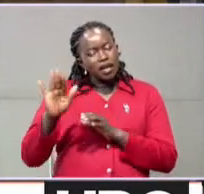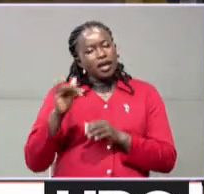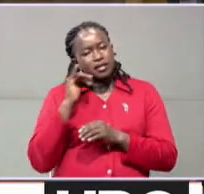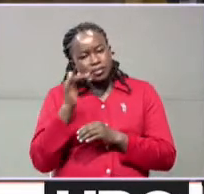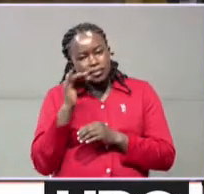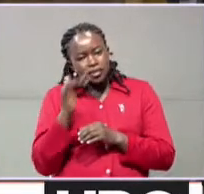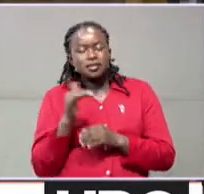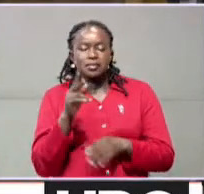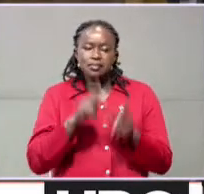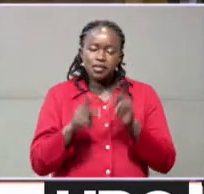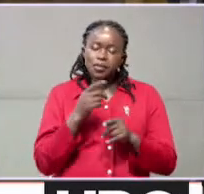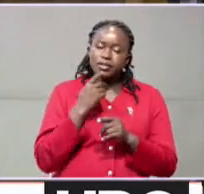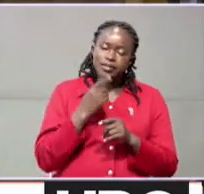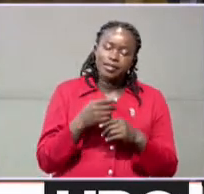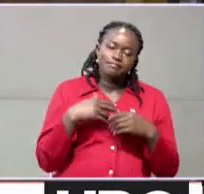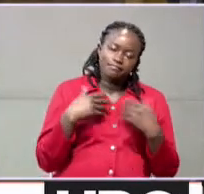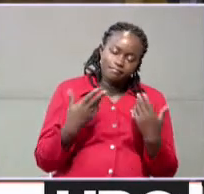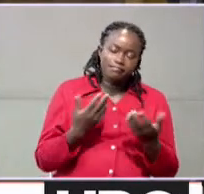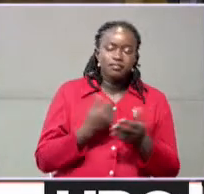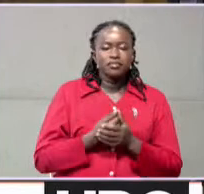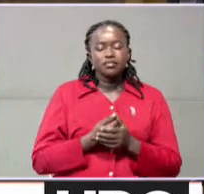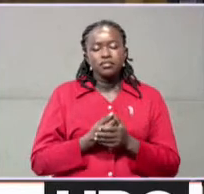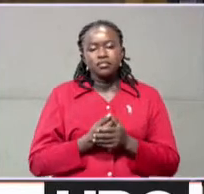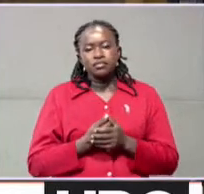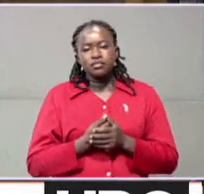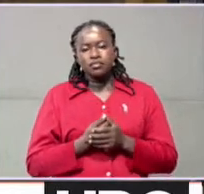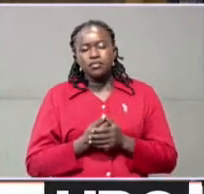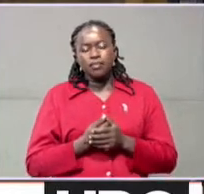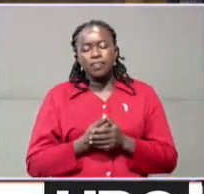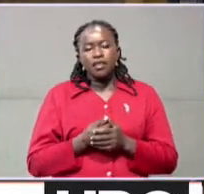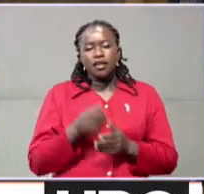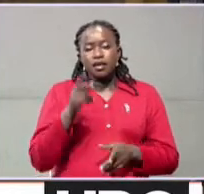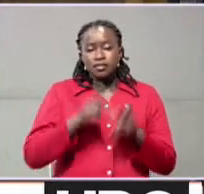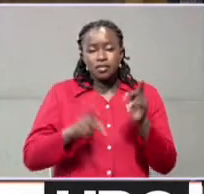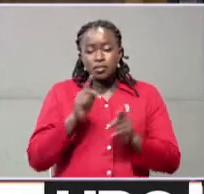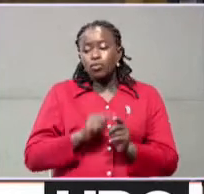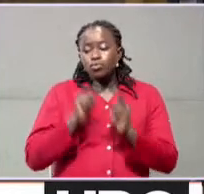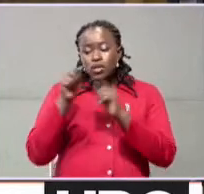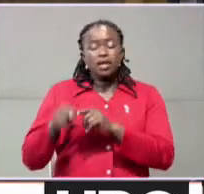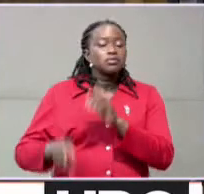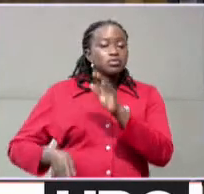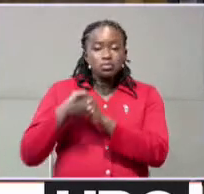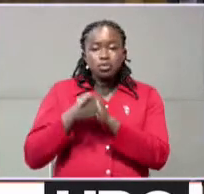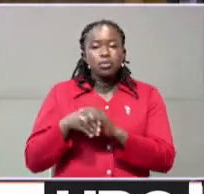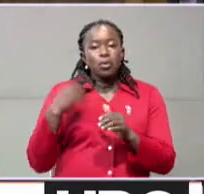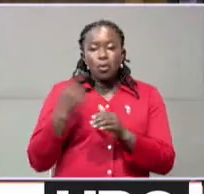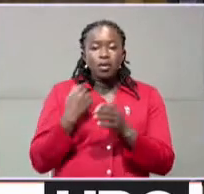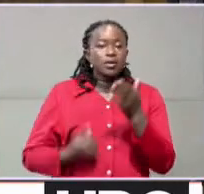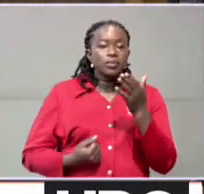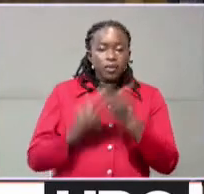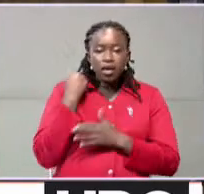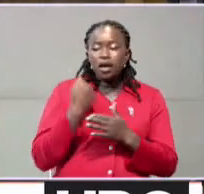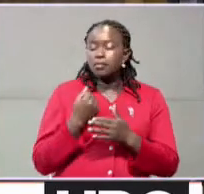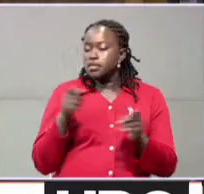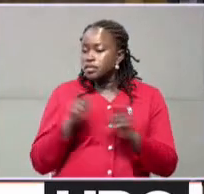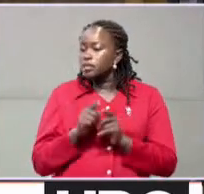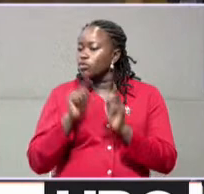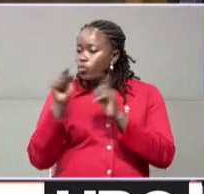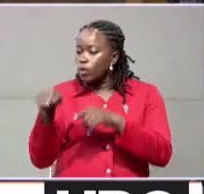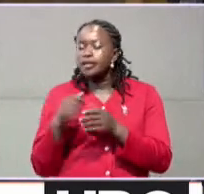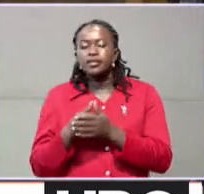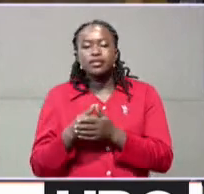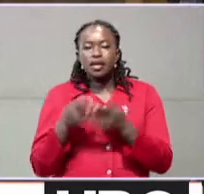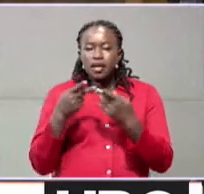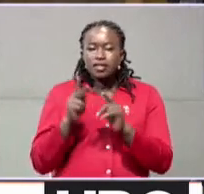said that it was the the people who introvicted them just woke up and went and